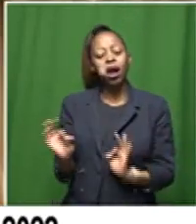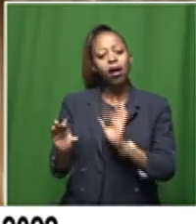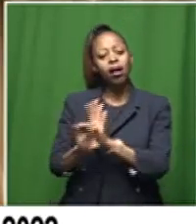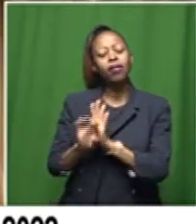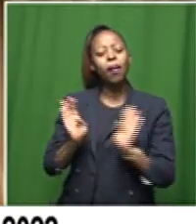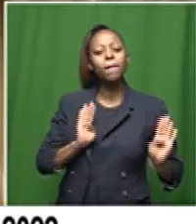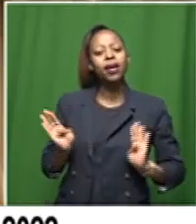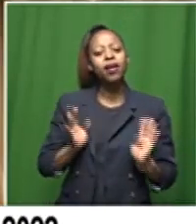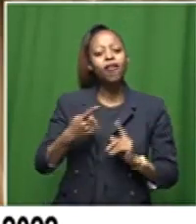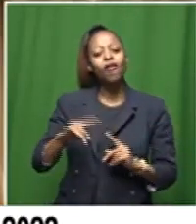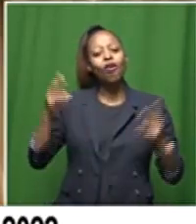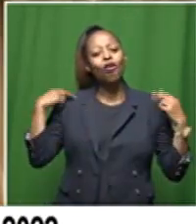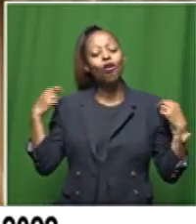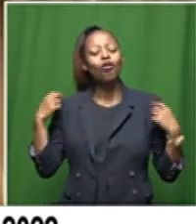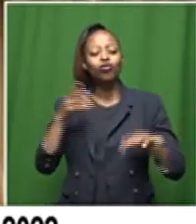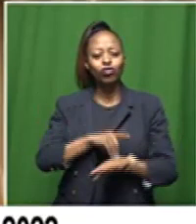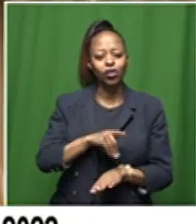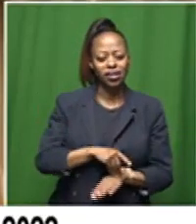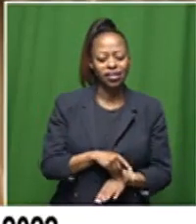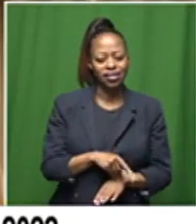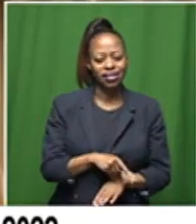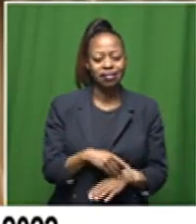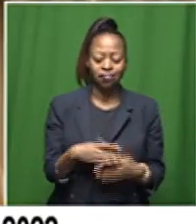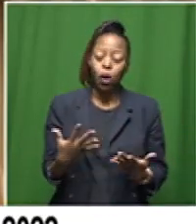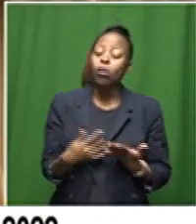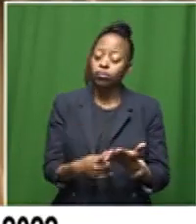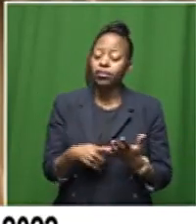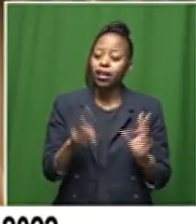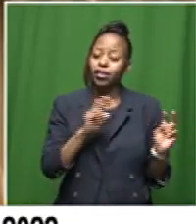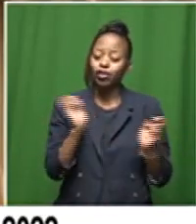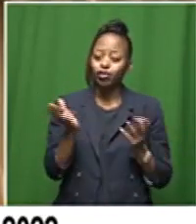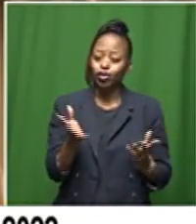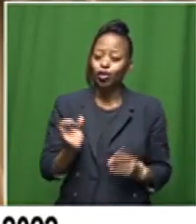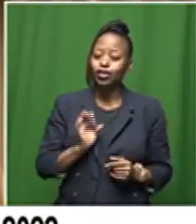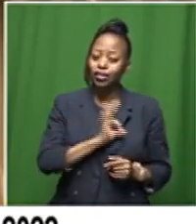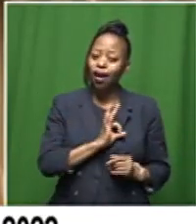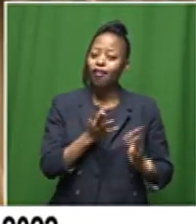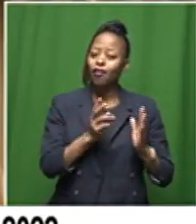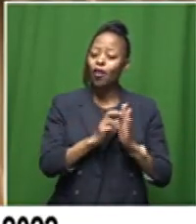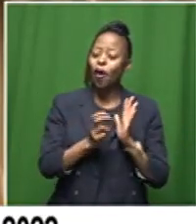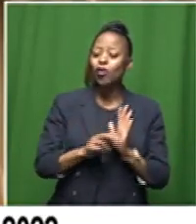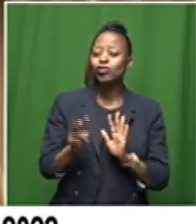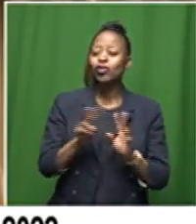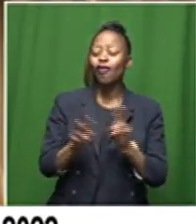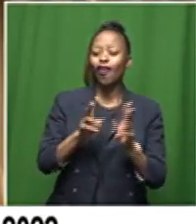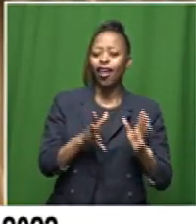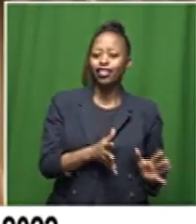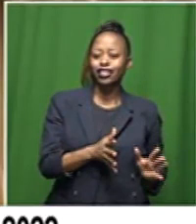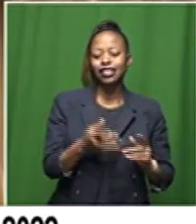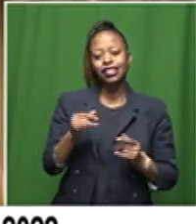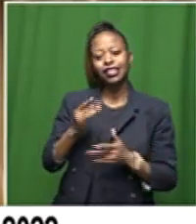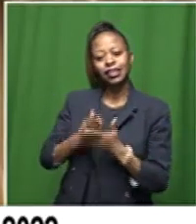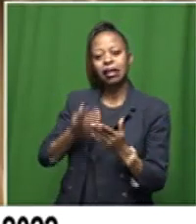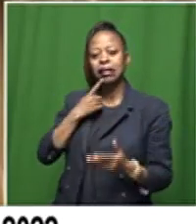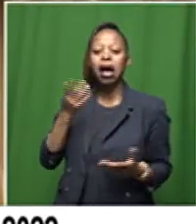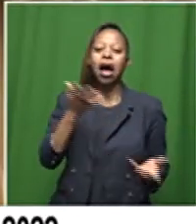ethical behavior of our practitioners. So we will be discussing the issue of staffing norms. Everybody talks about burnout